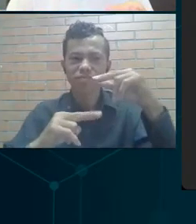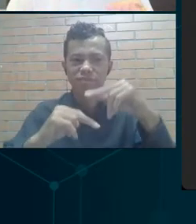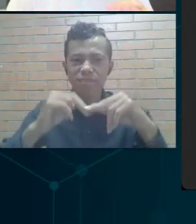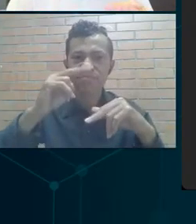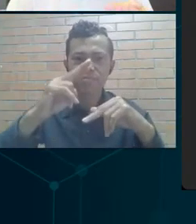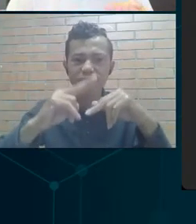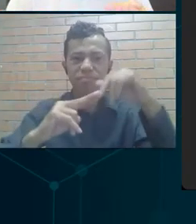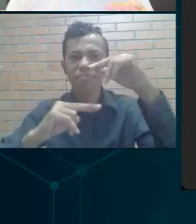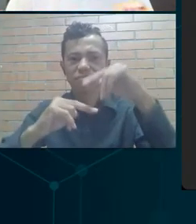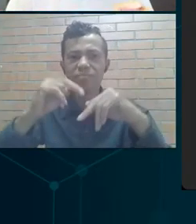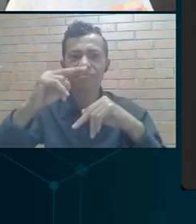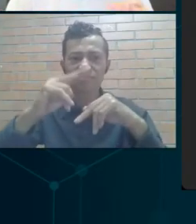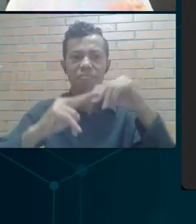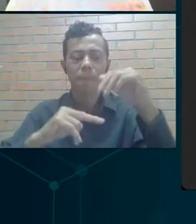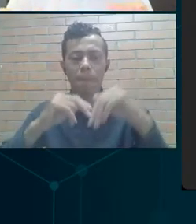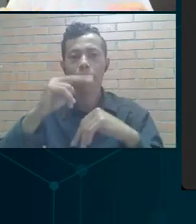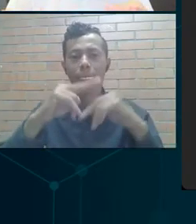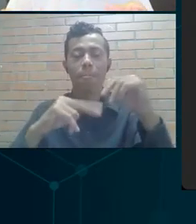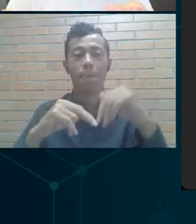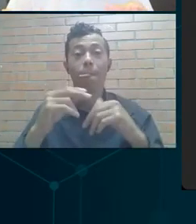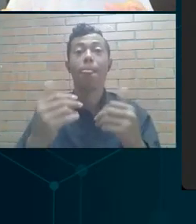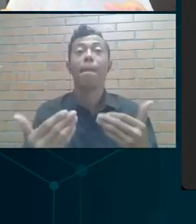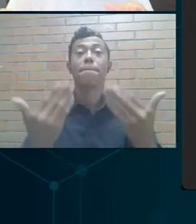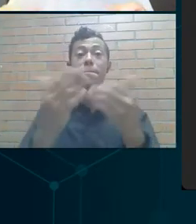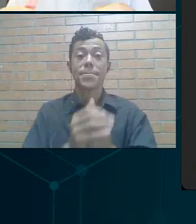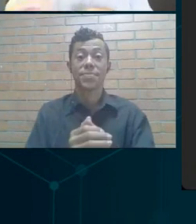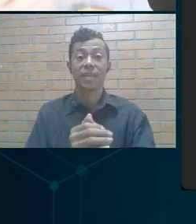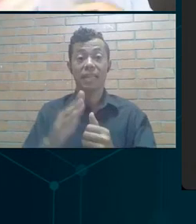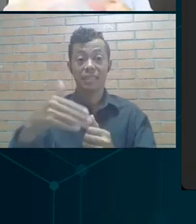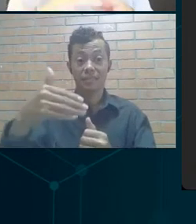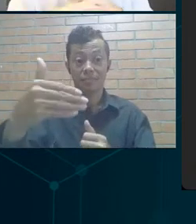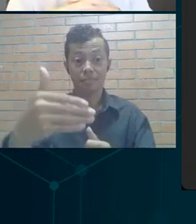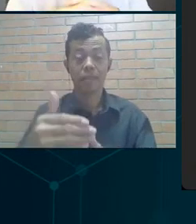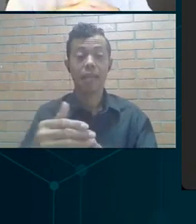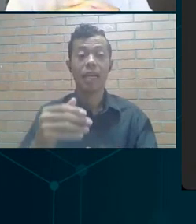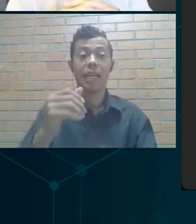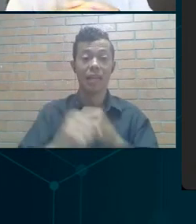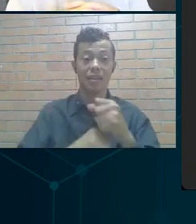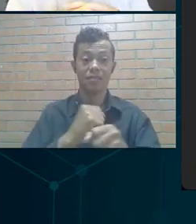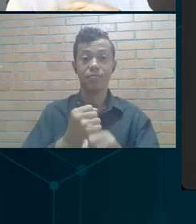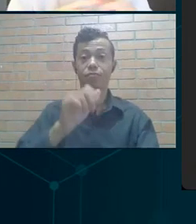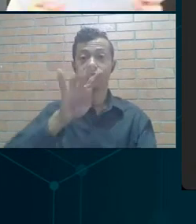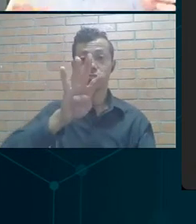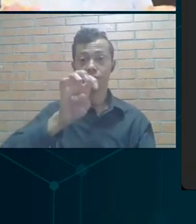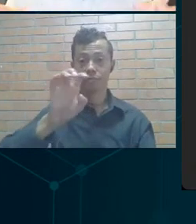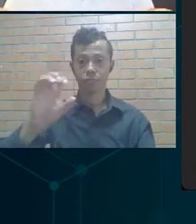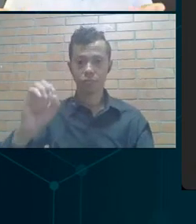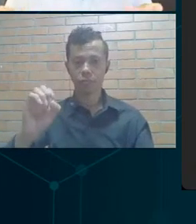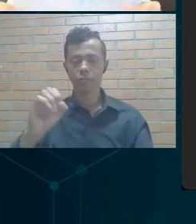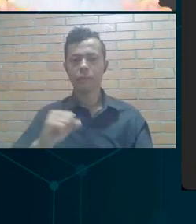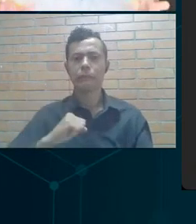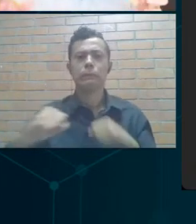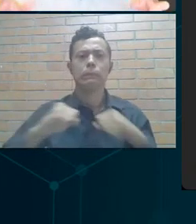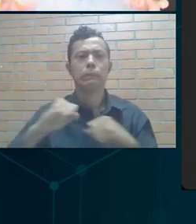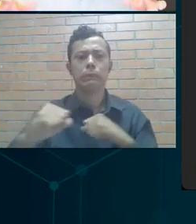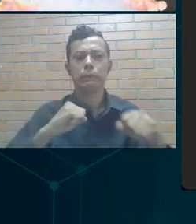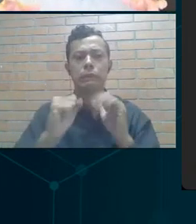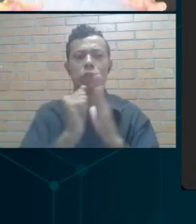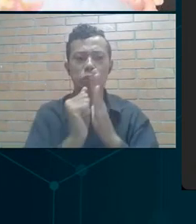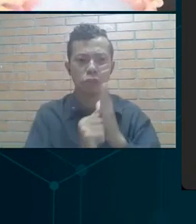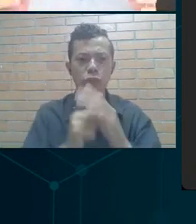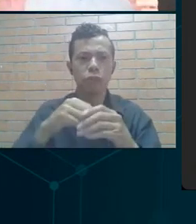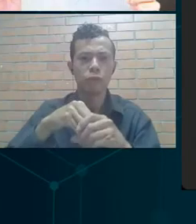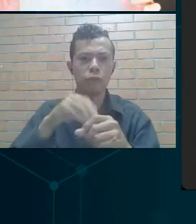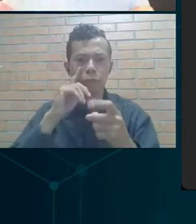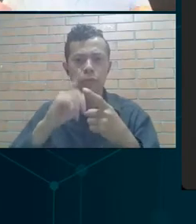end of the 1990s, running video conferencing software, we were collaborating with Japan. And I could tell you still now that if we had